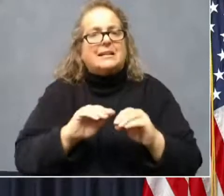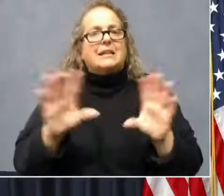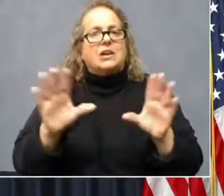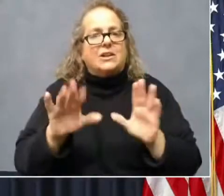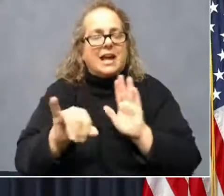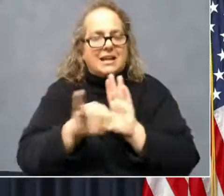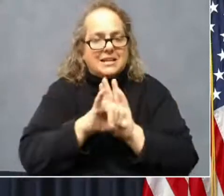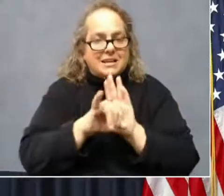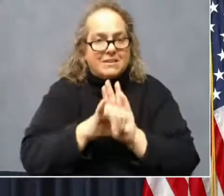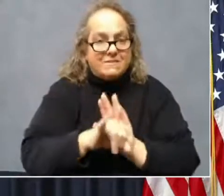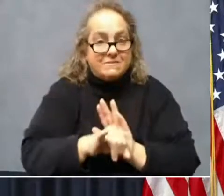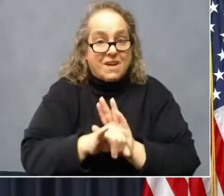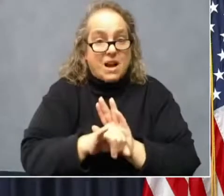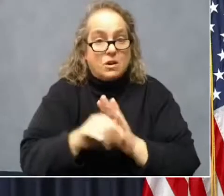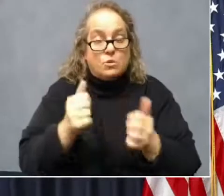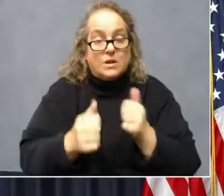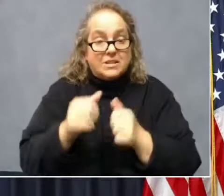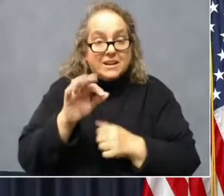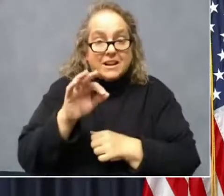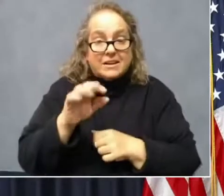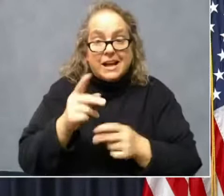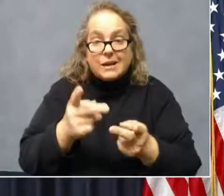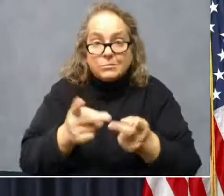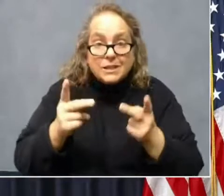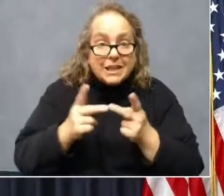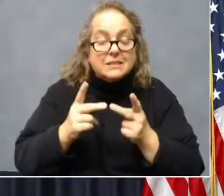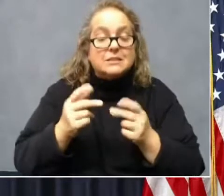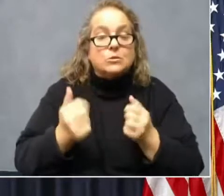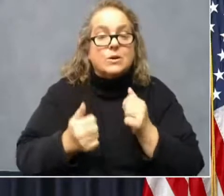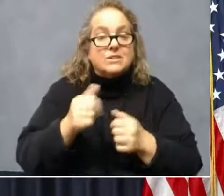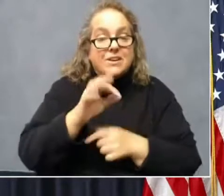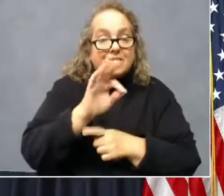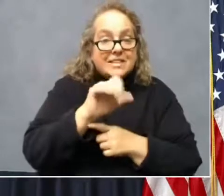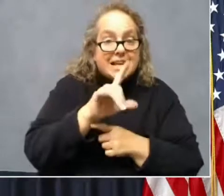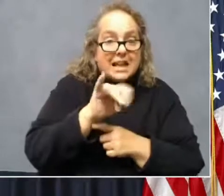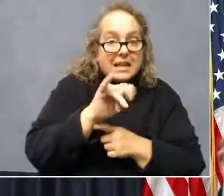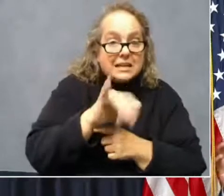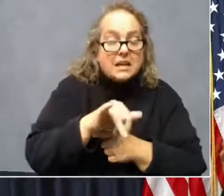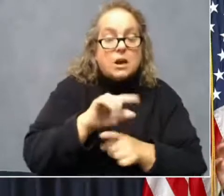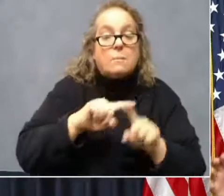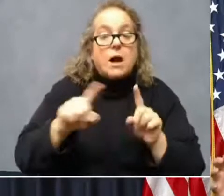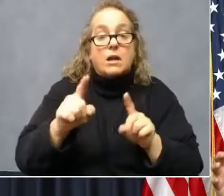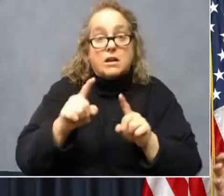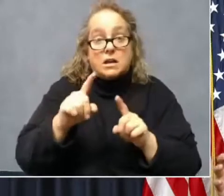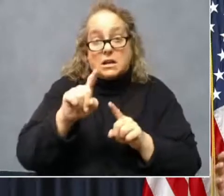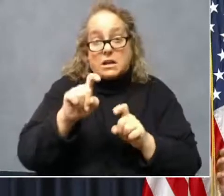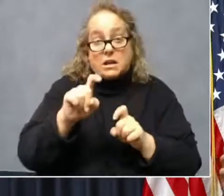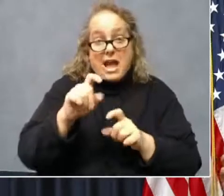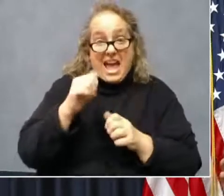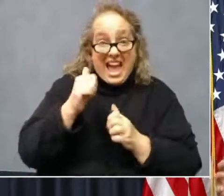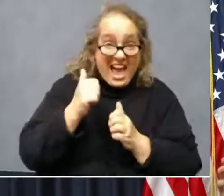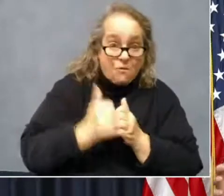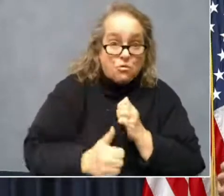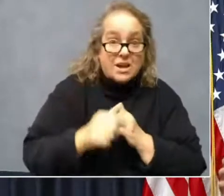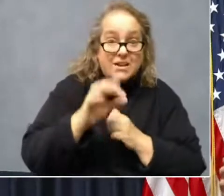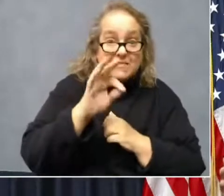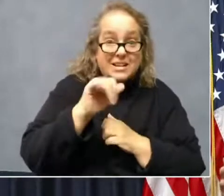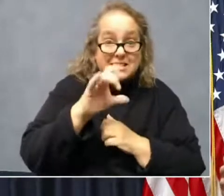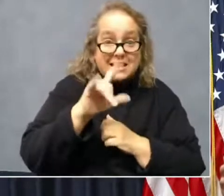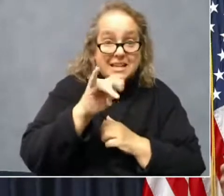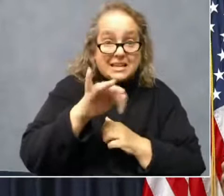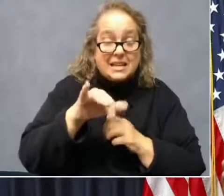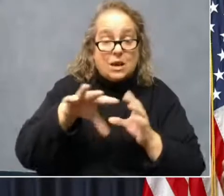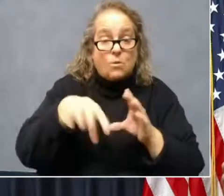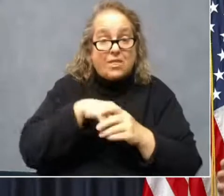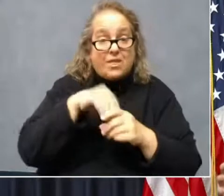facilities, but it may not be that every facility within that top tier gets